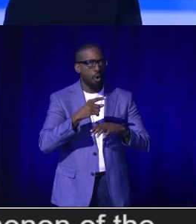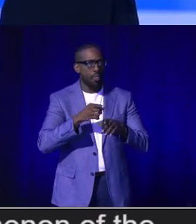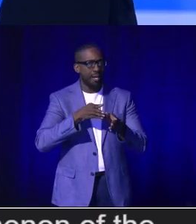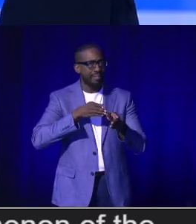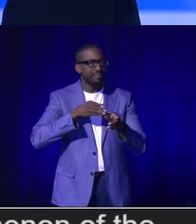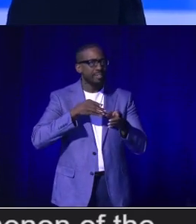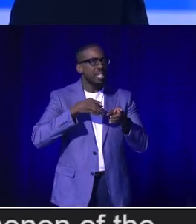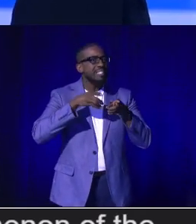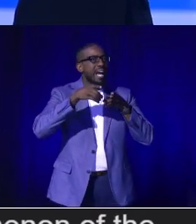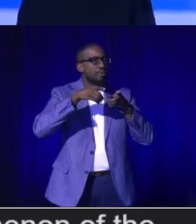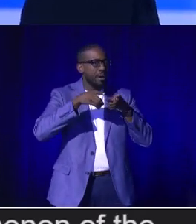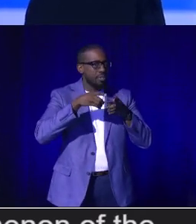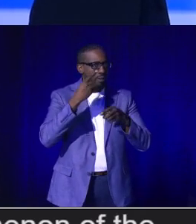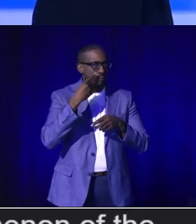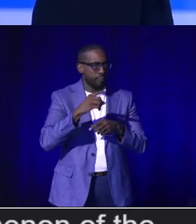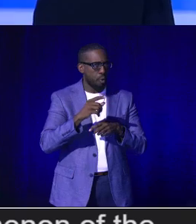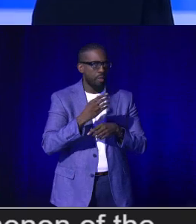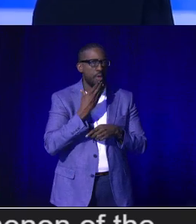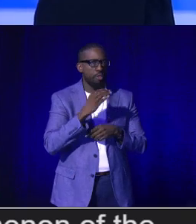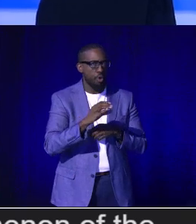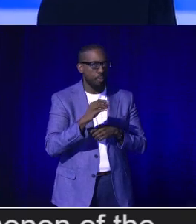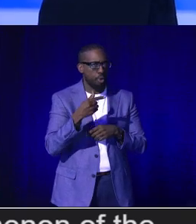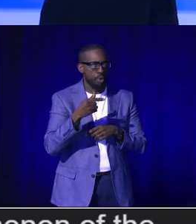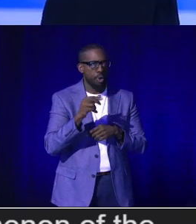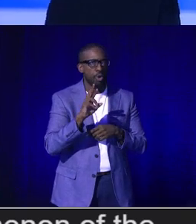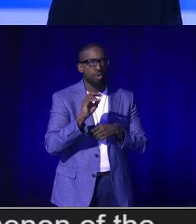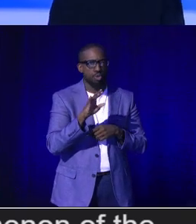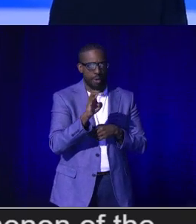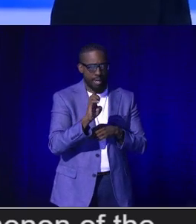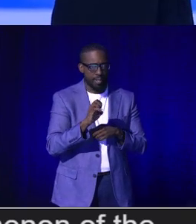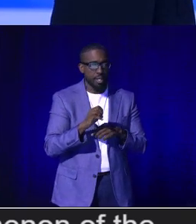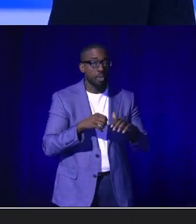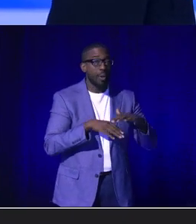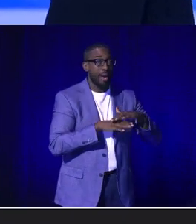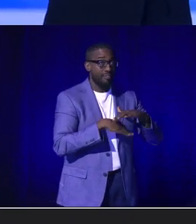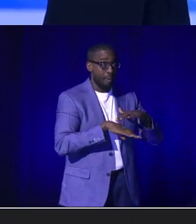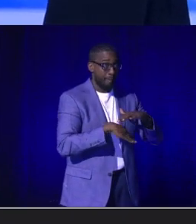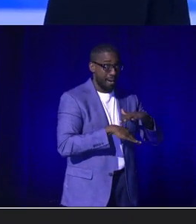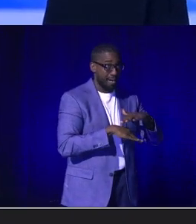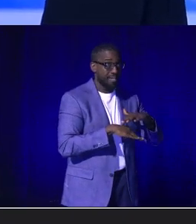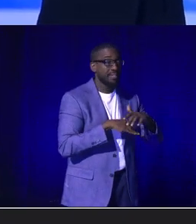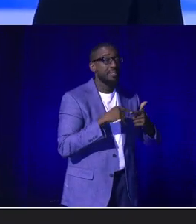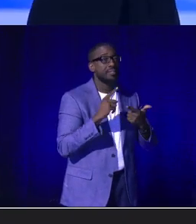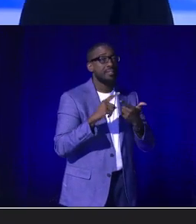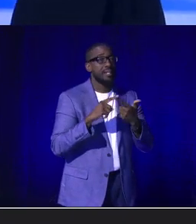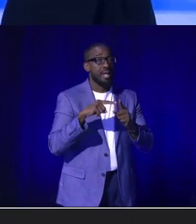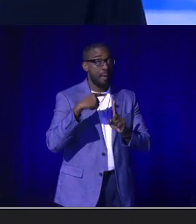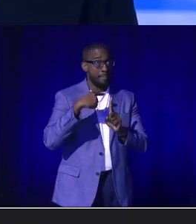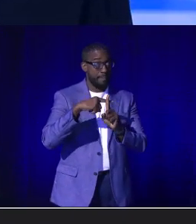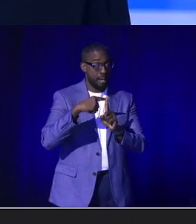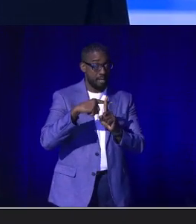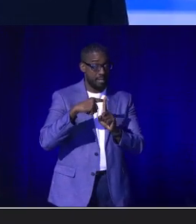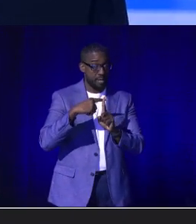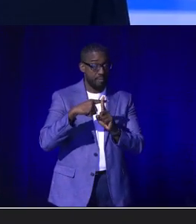the baseline ambient condition, and then what we call a positive thermal gradient. The